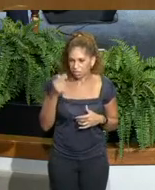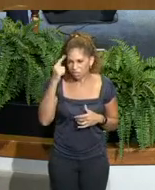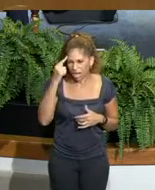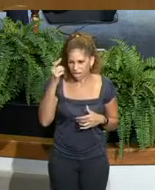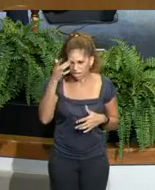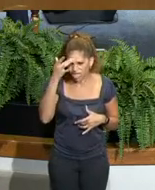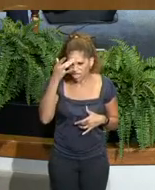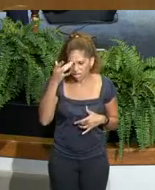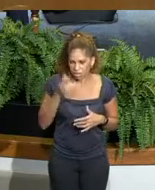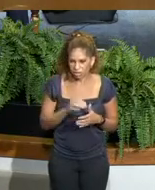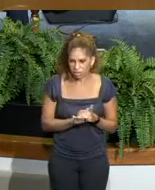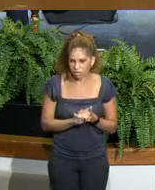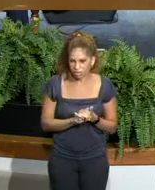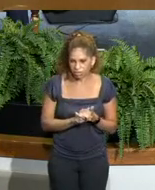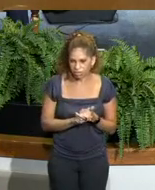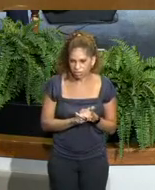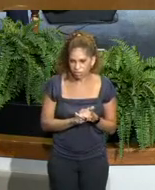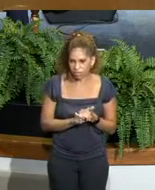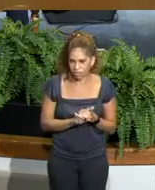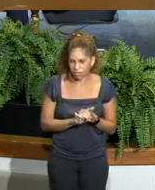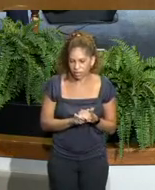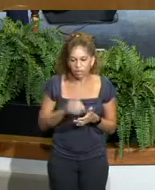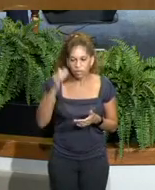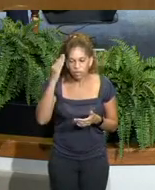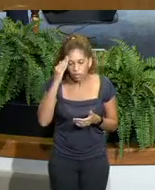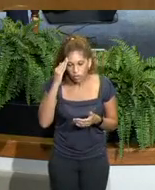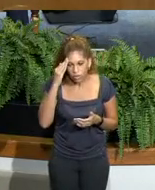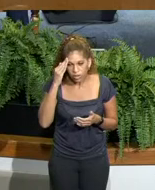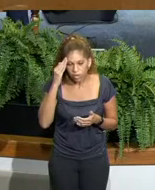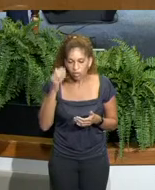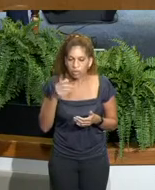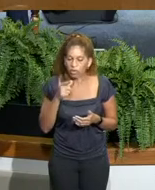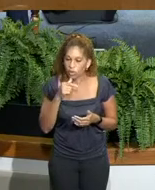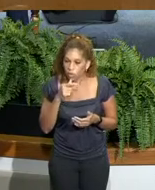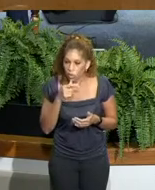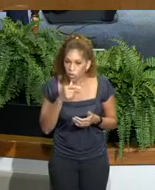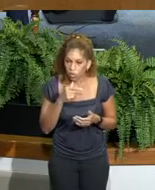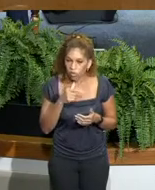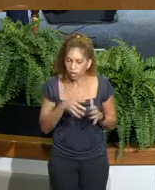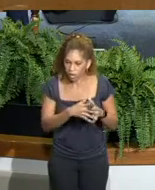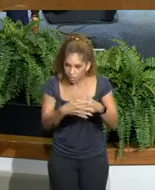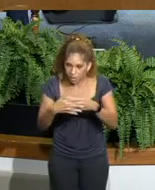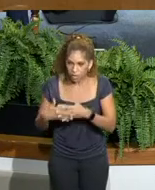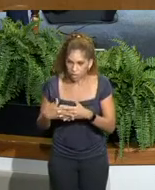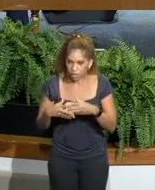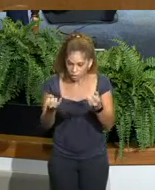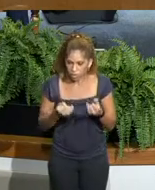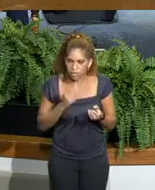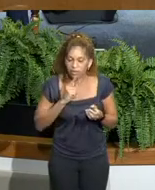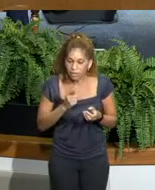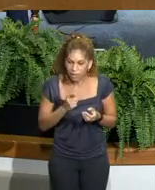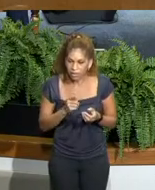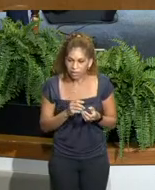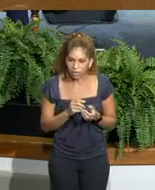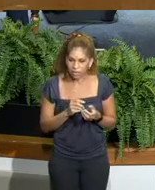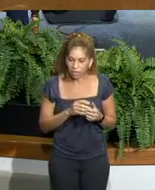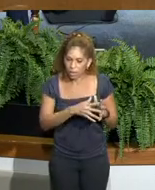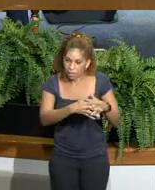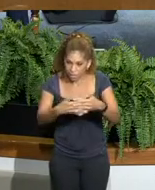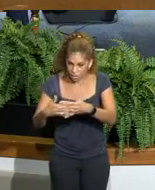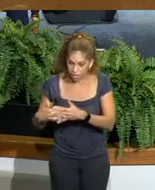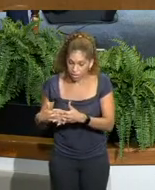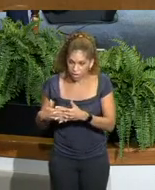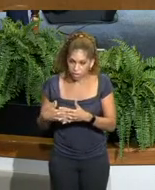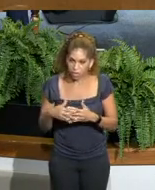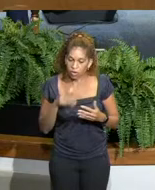America has always struggled with knowing who she is and who she wants to be. America, whom